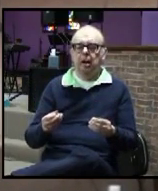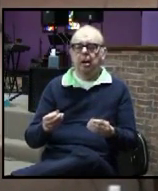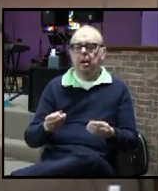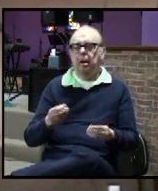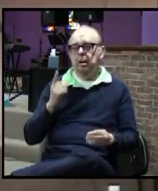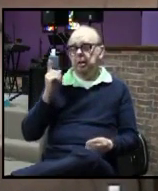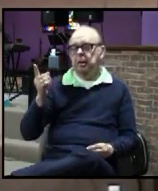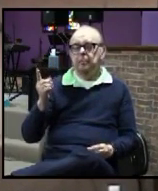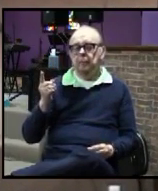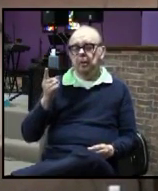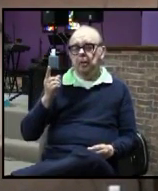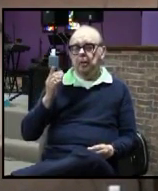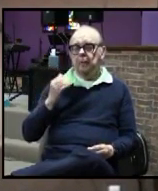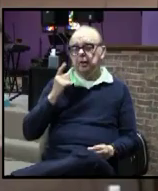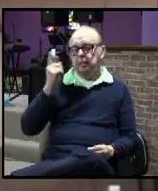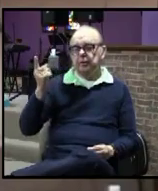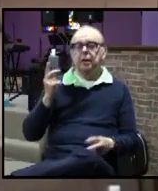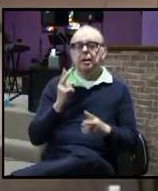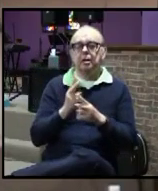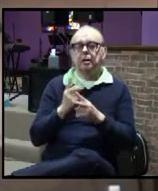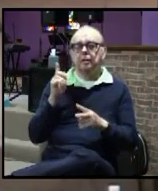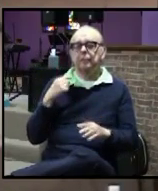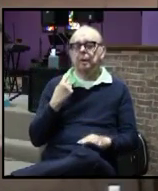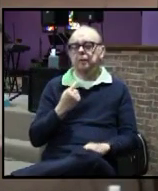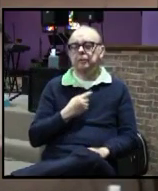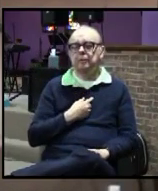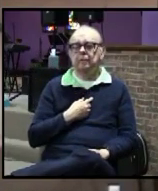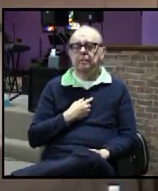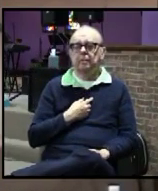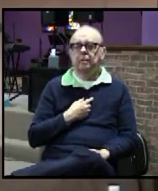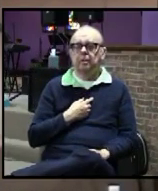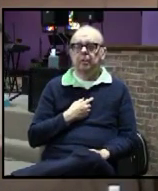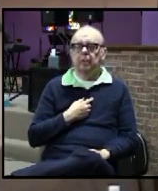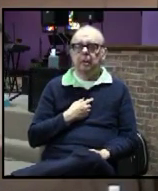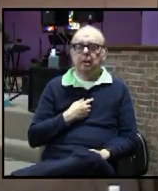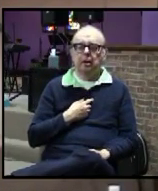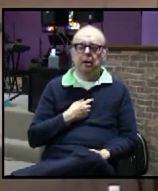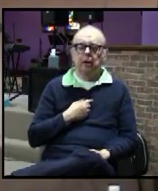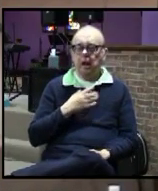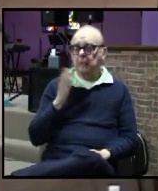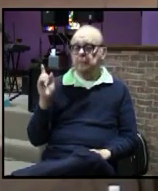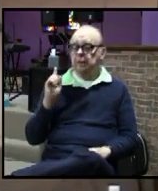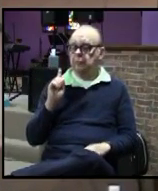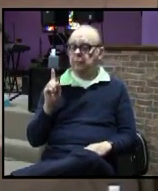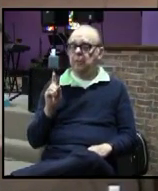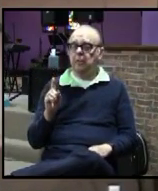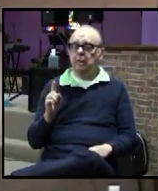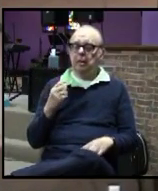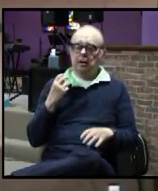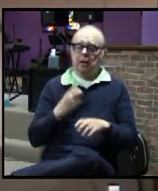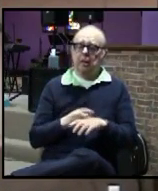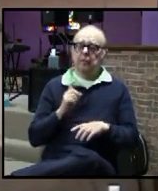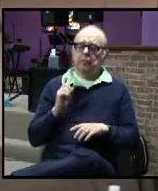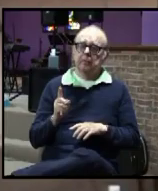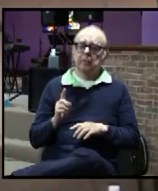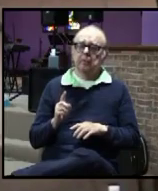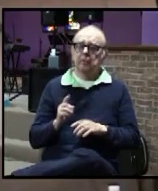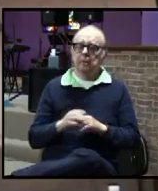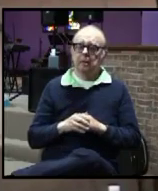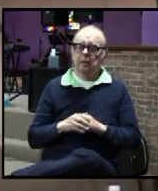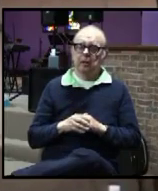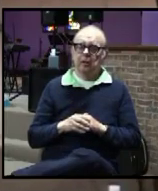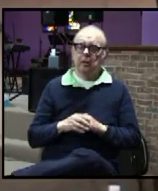all our care on him because he cares for us. And then the biggest one is this, hardest one is